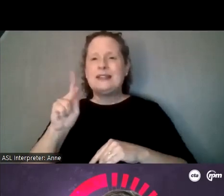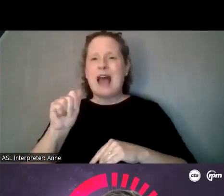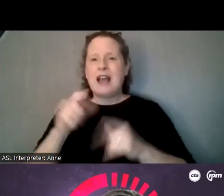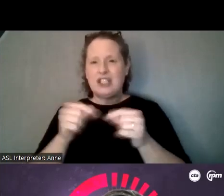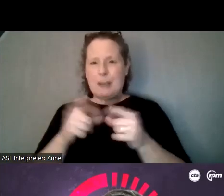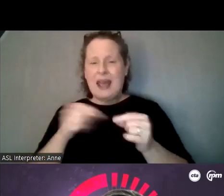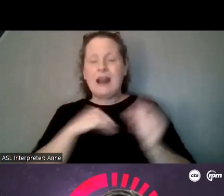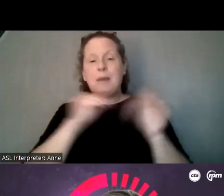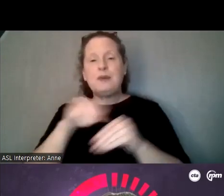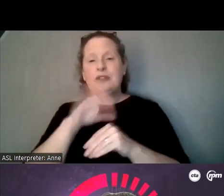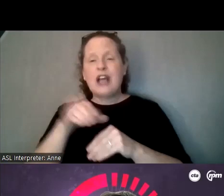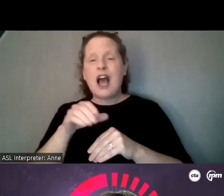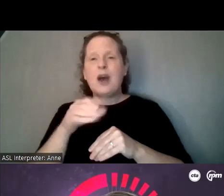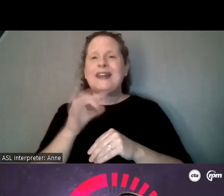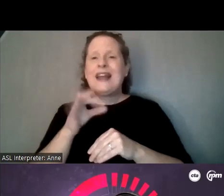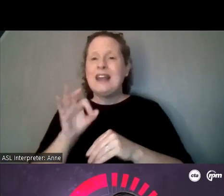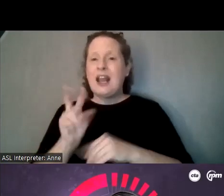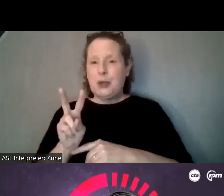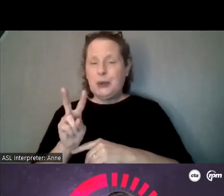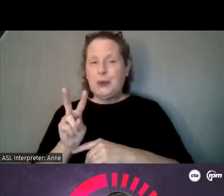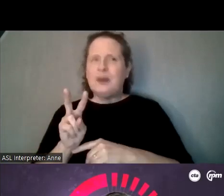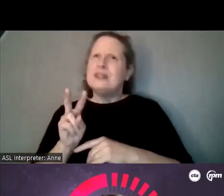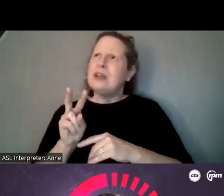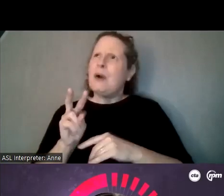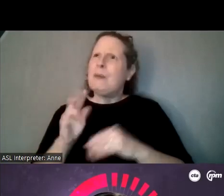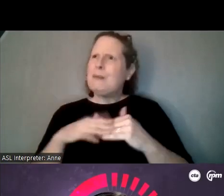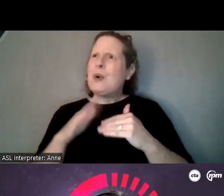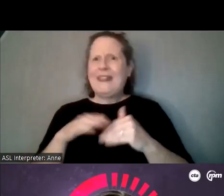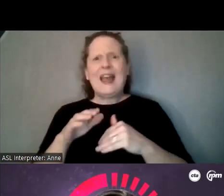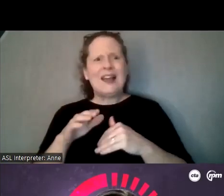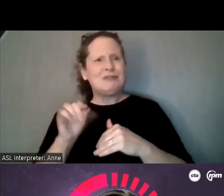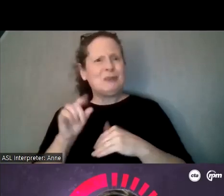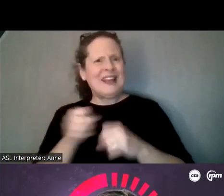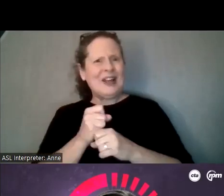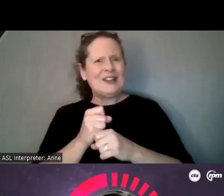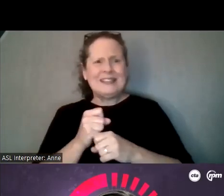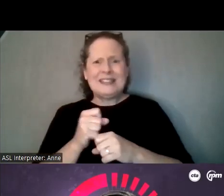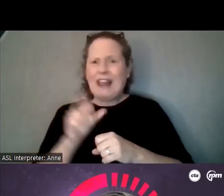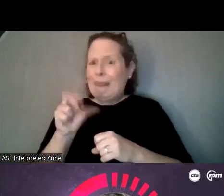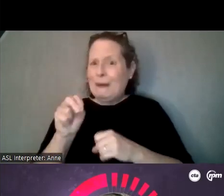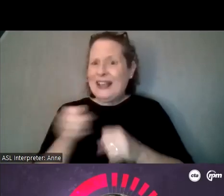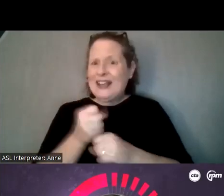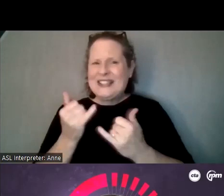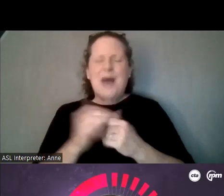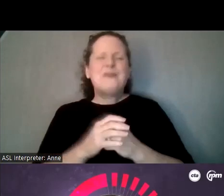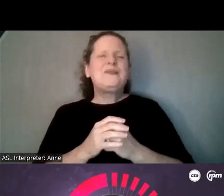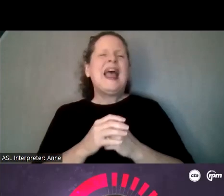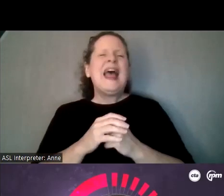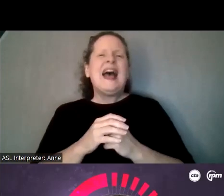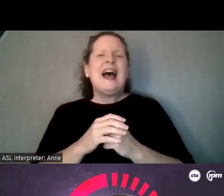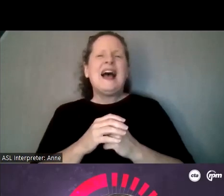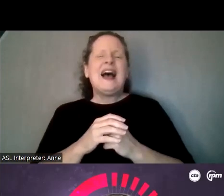to Chicago in 1992. So I guess it's more than 20 more, so it's like 30 years. Yes, I studied photography as